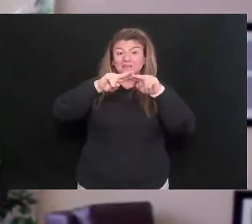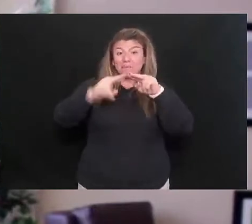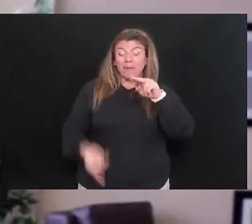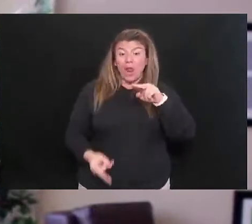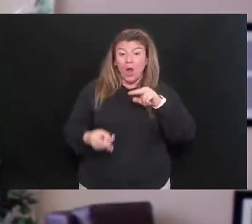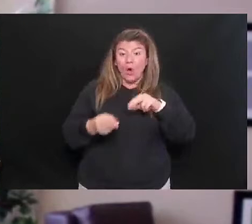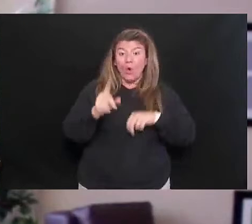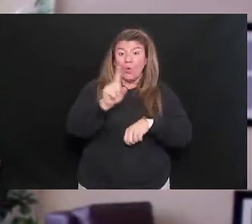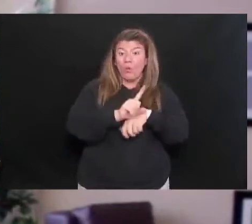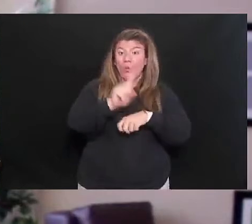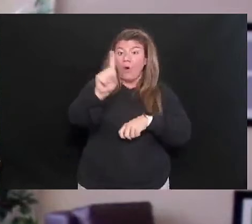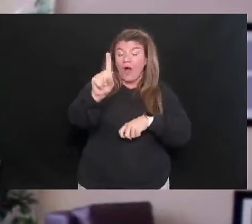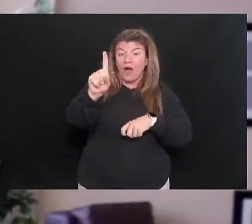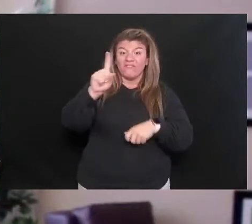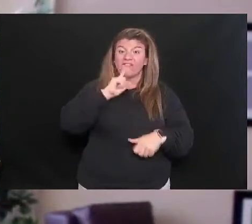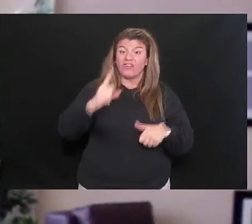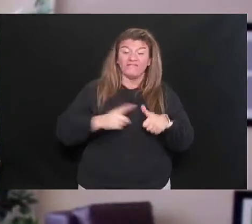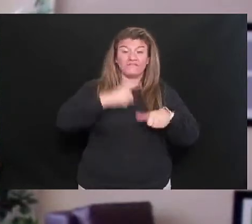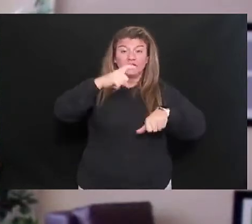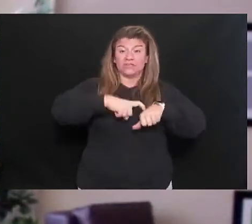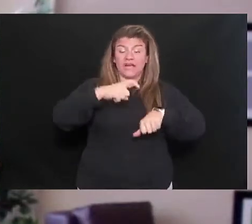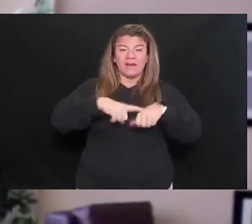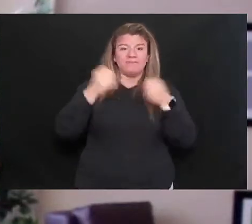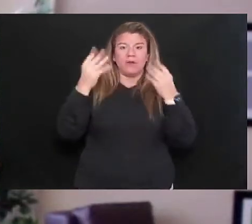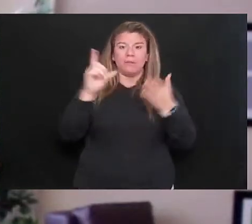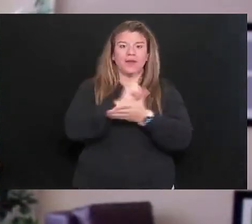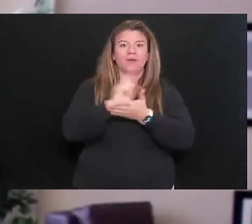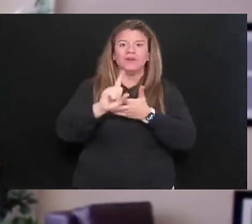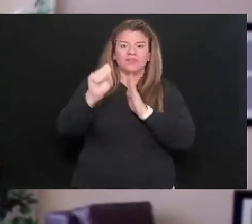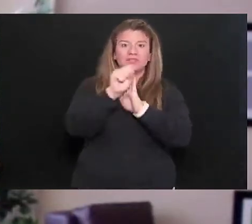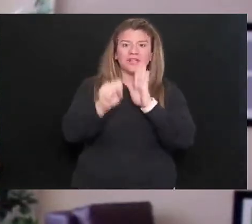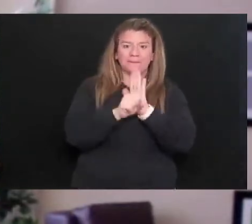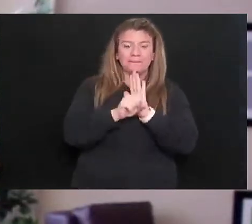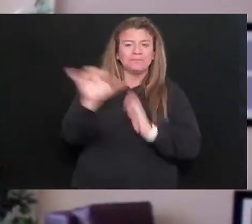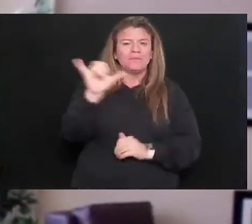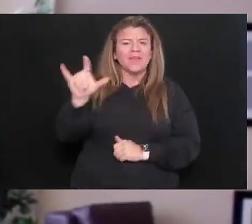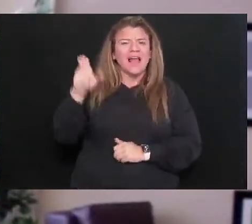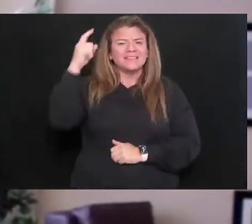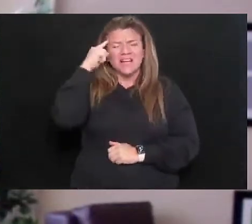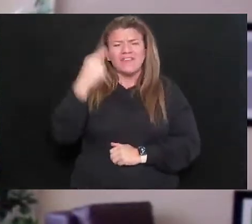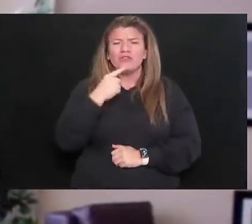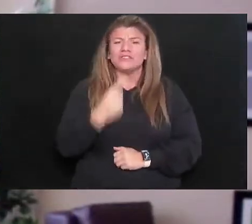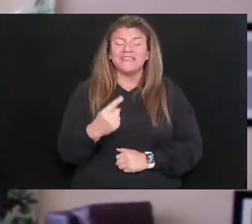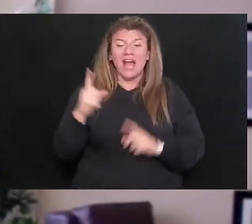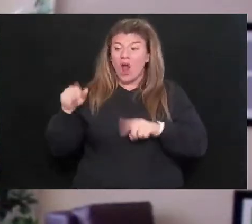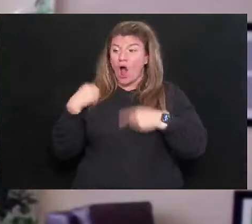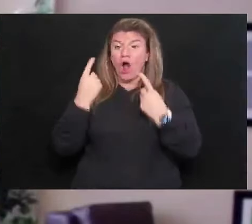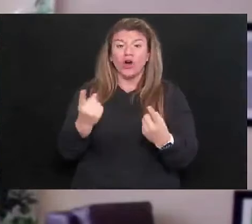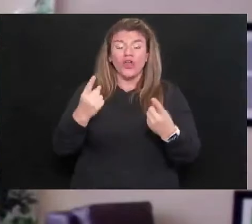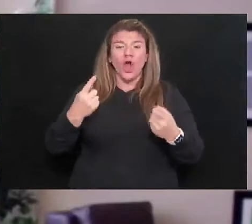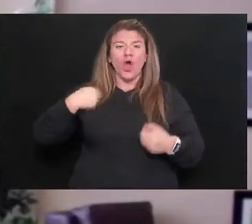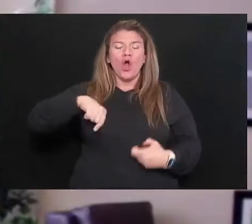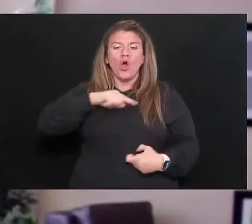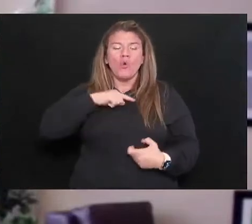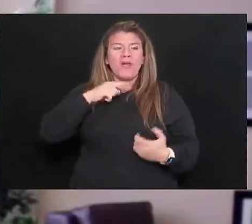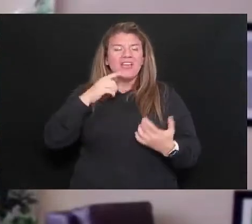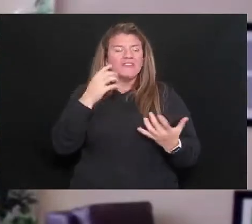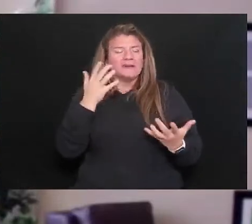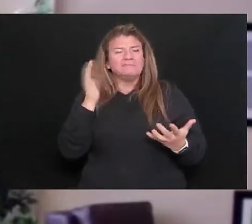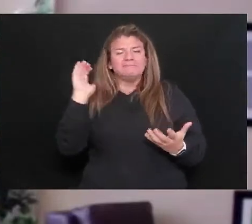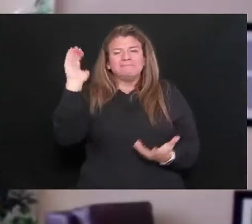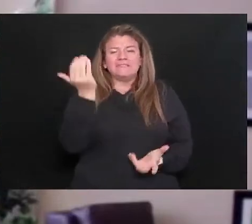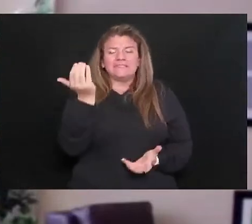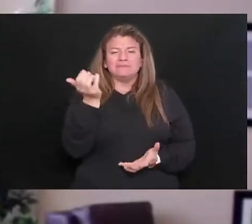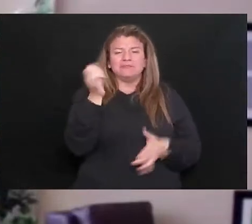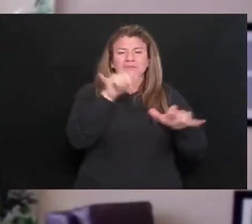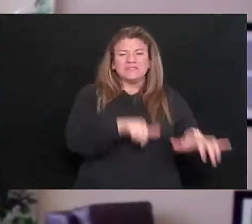time for the state in many weeks. And as the governor said, although we have been sort of staying at the plateau